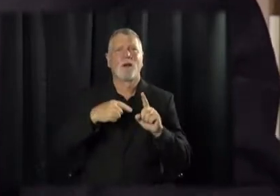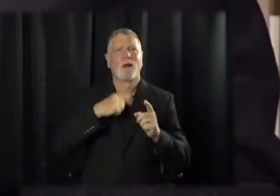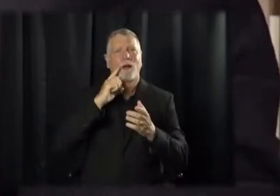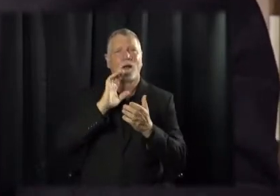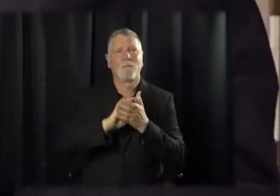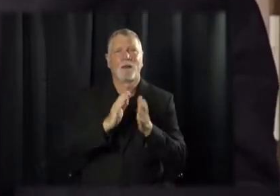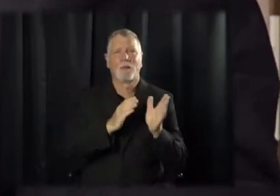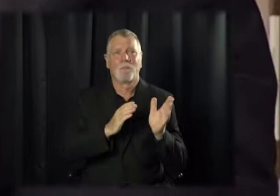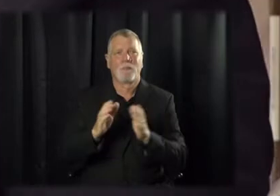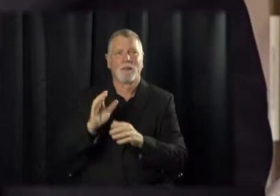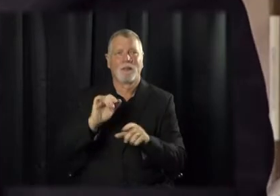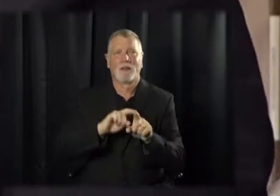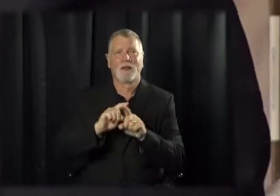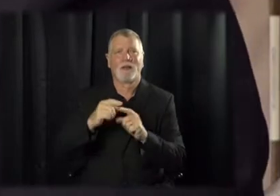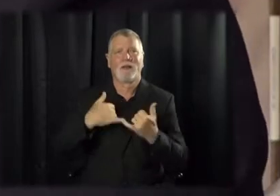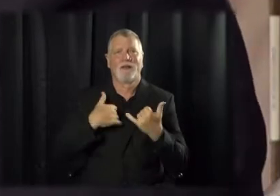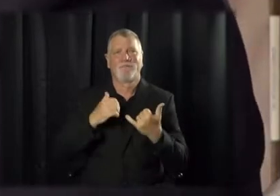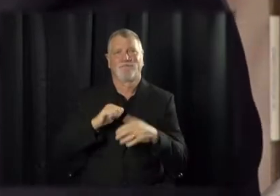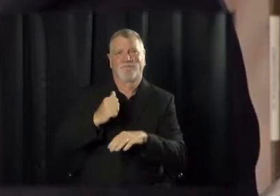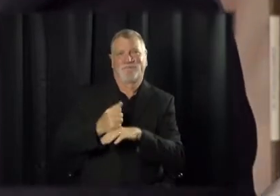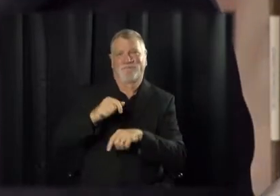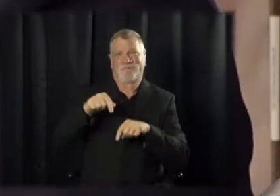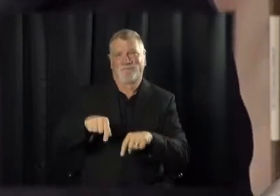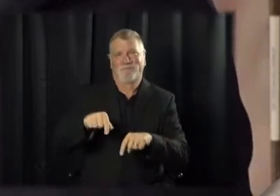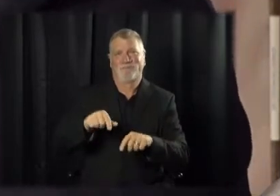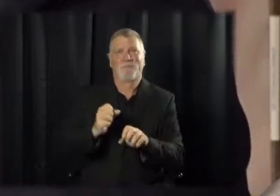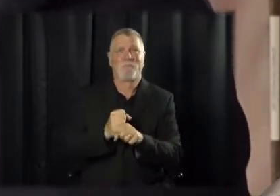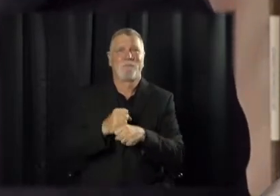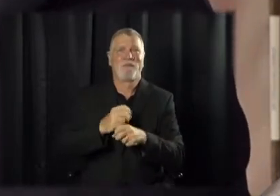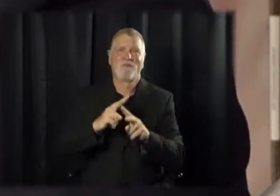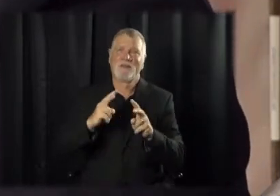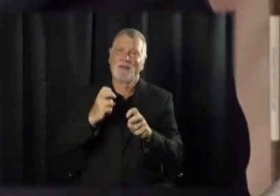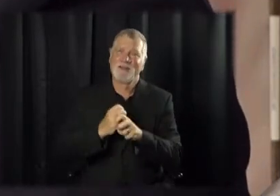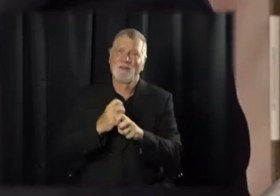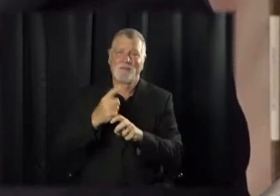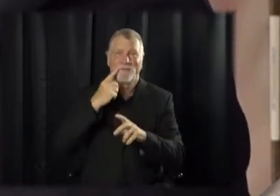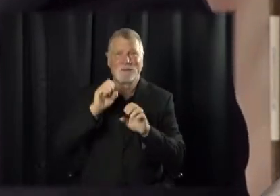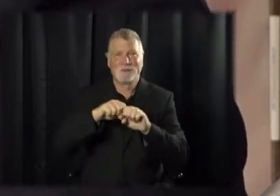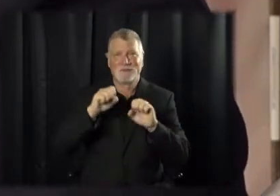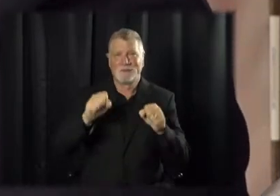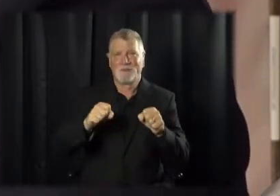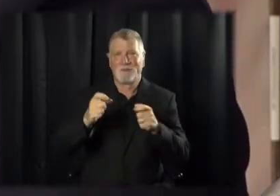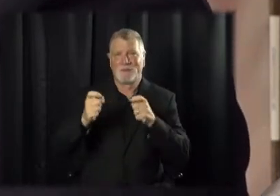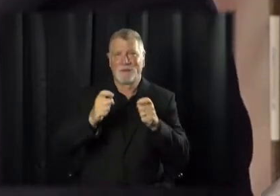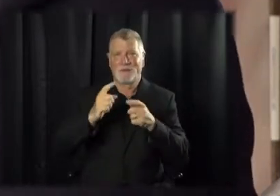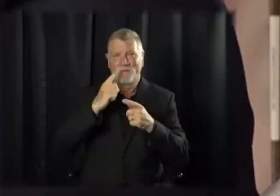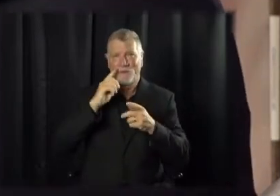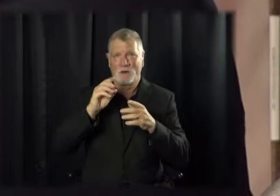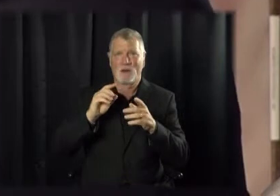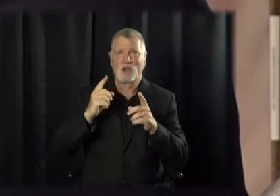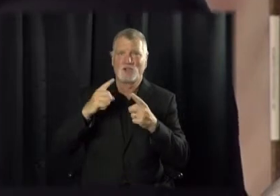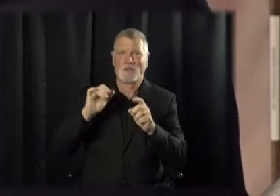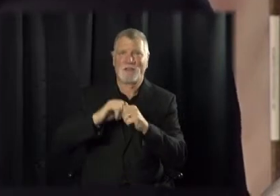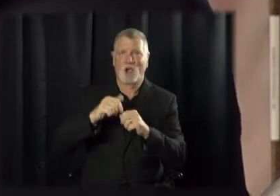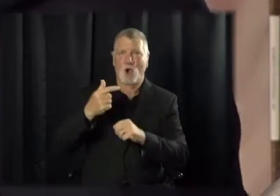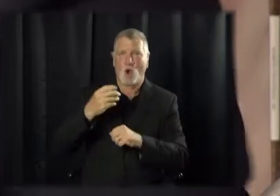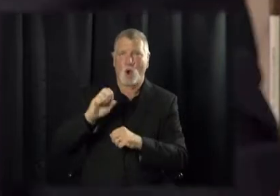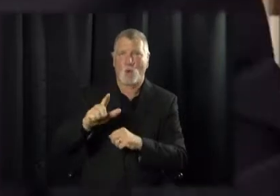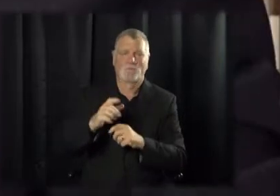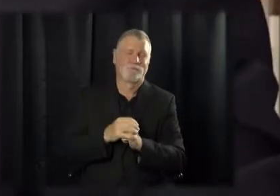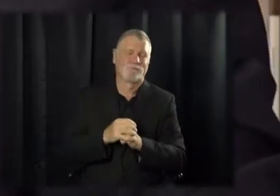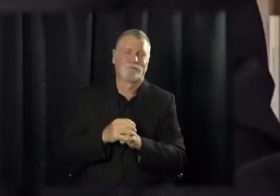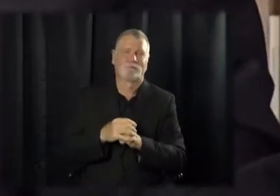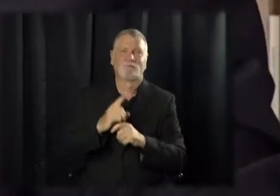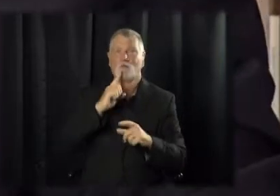believe the plan as it's laid out today makes it very difficult for the system administrators to achieve this goal.